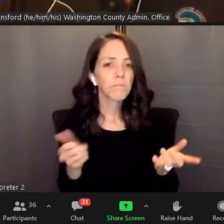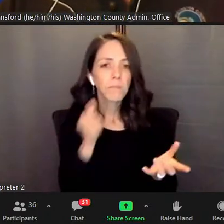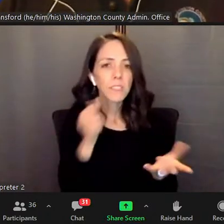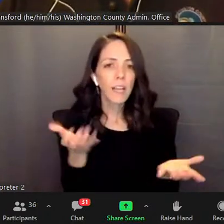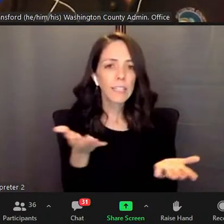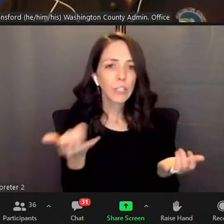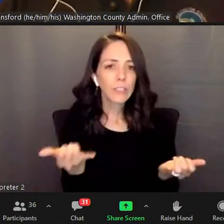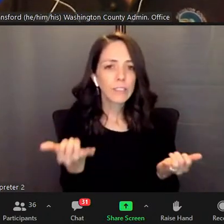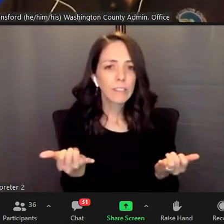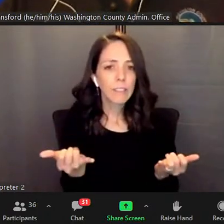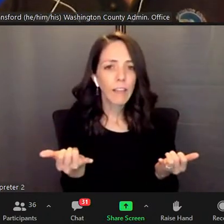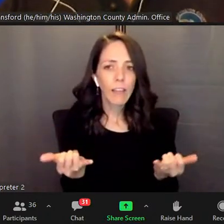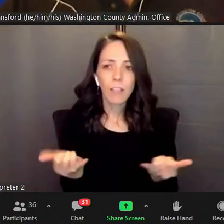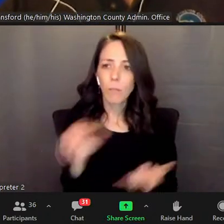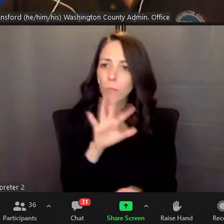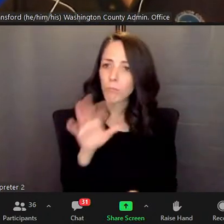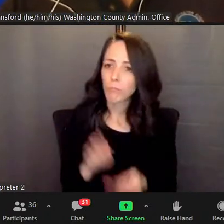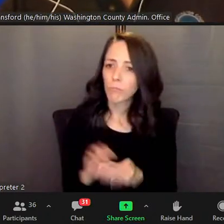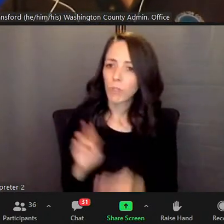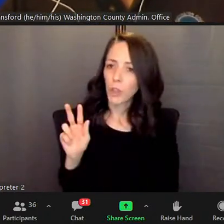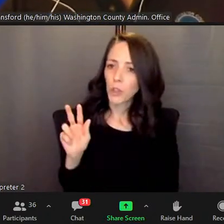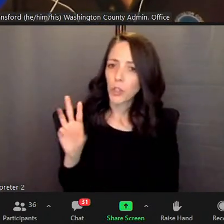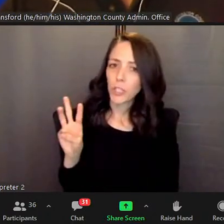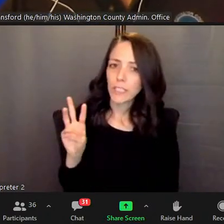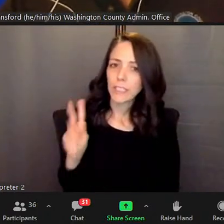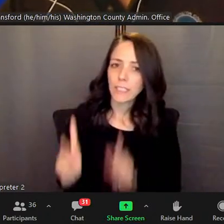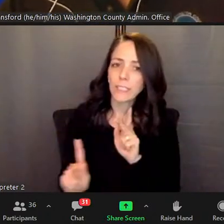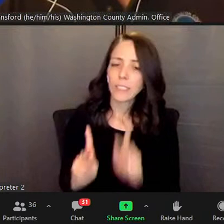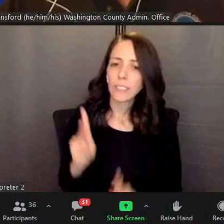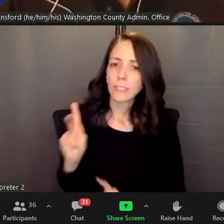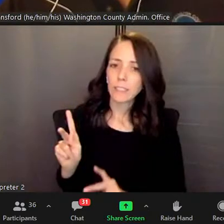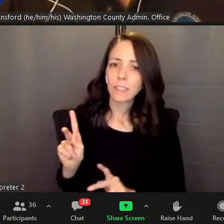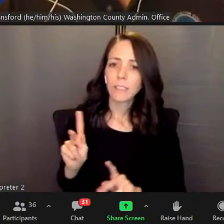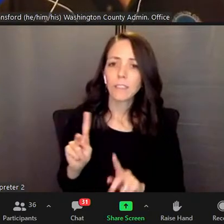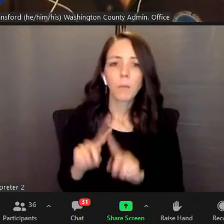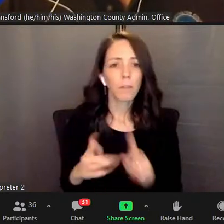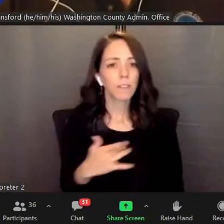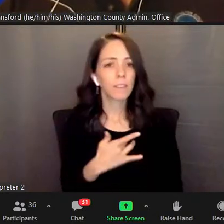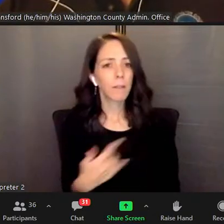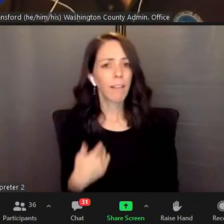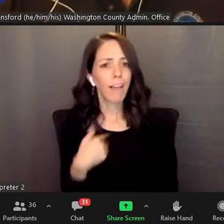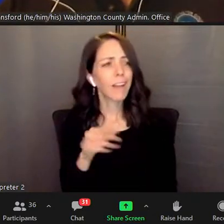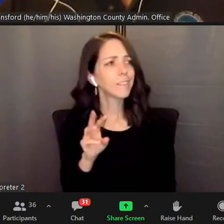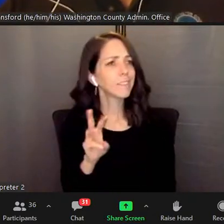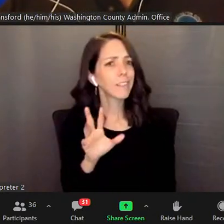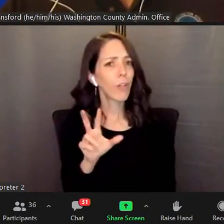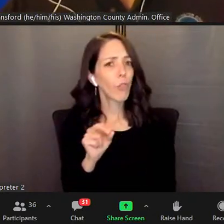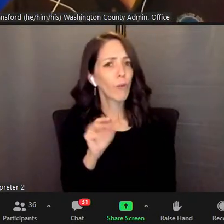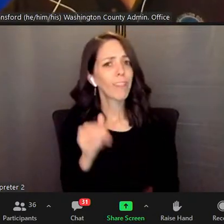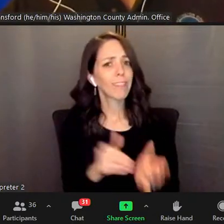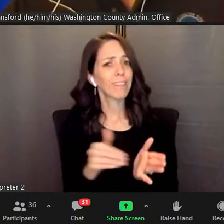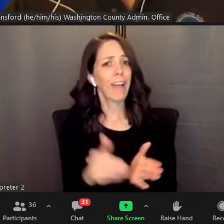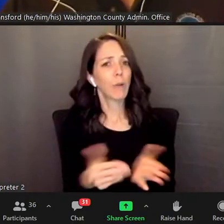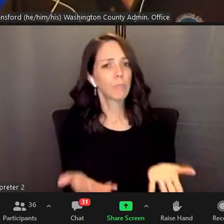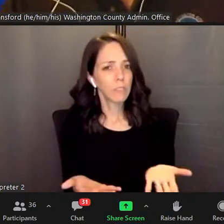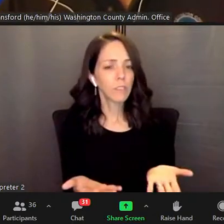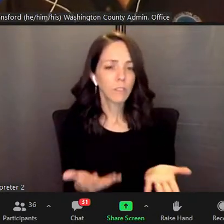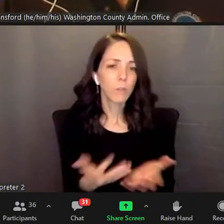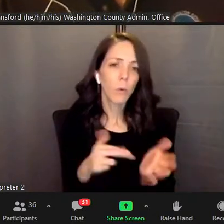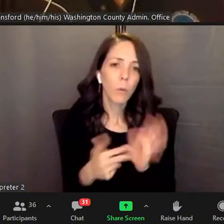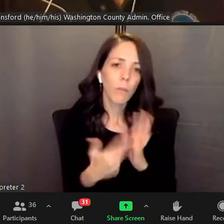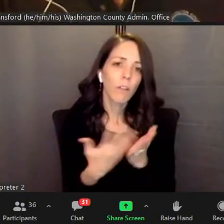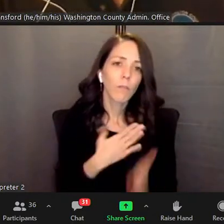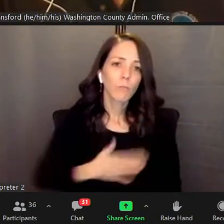somewhat 36 people out of 300 or 630,000. So but I appreciate you coming. I